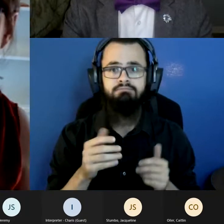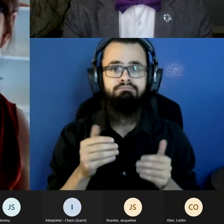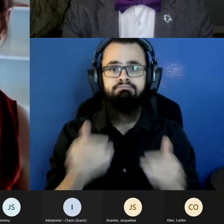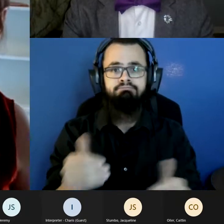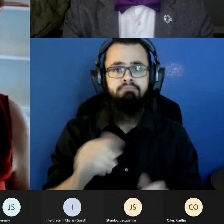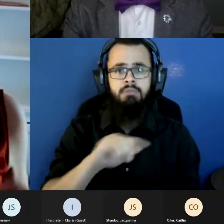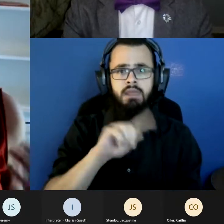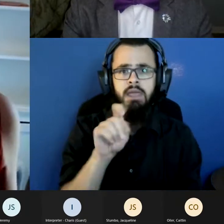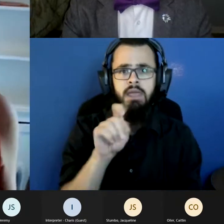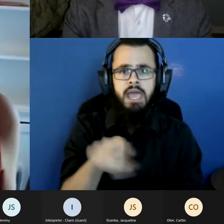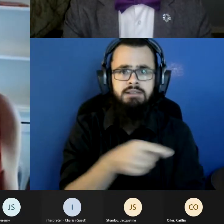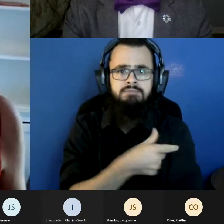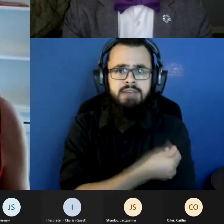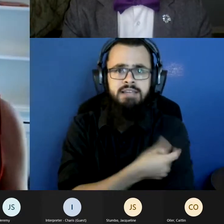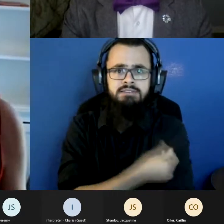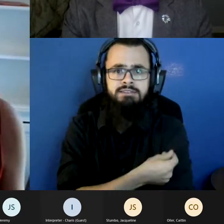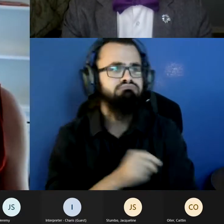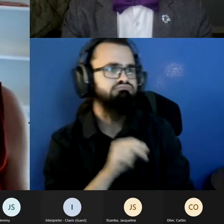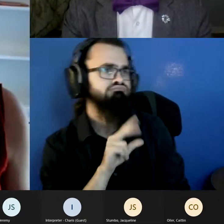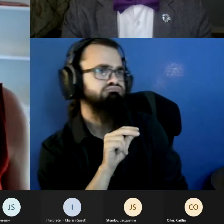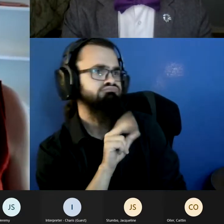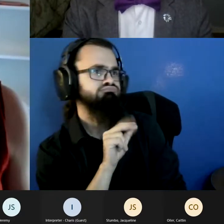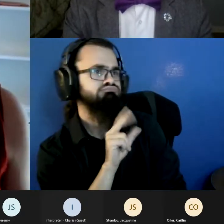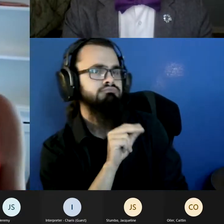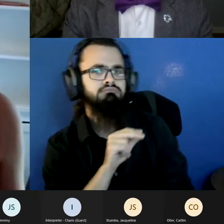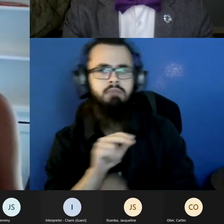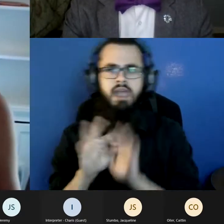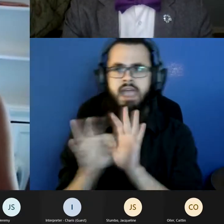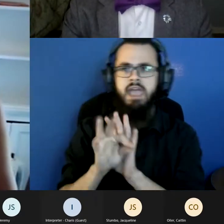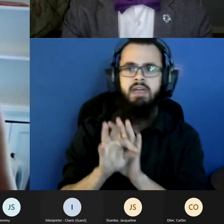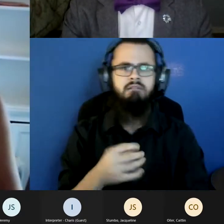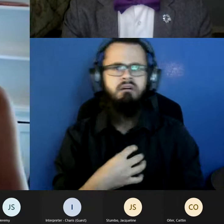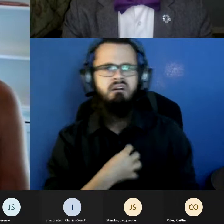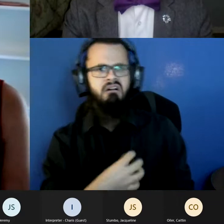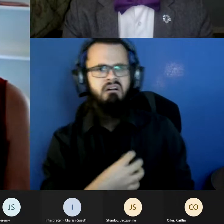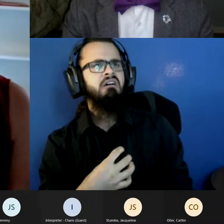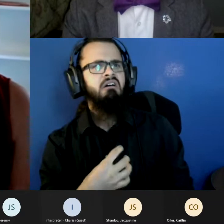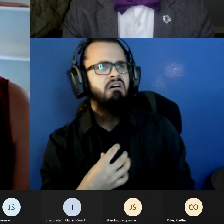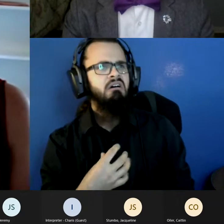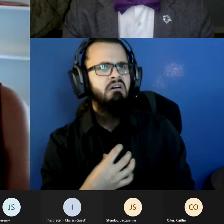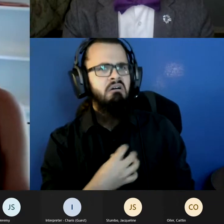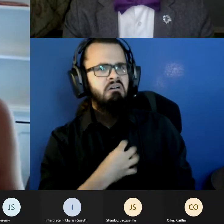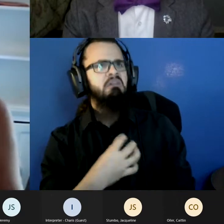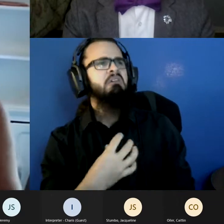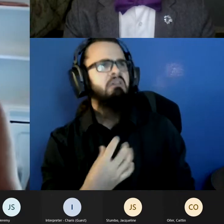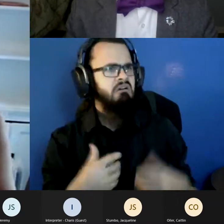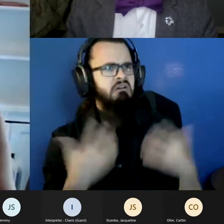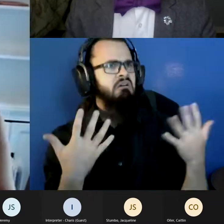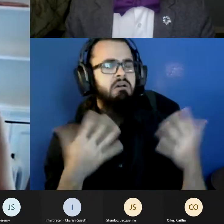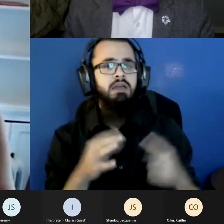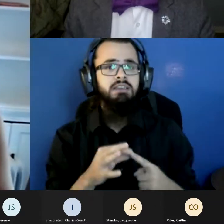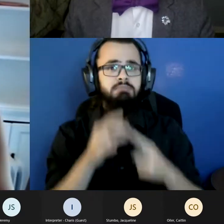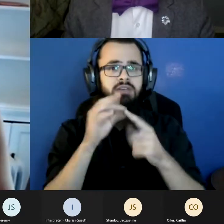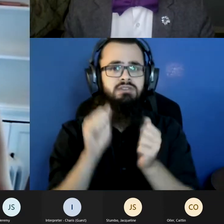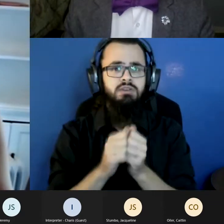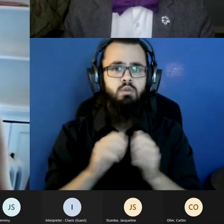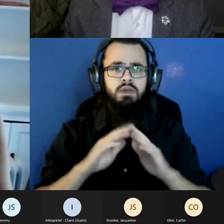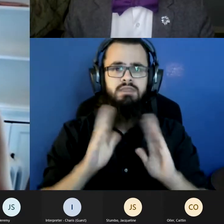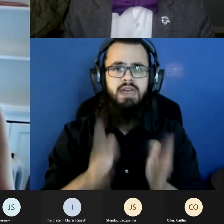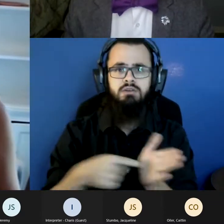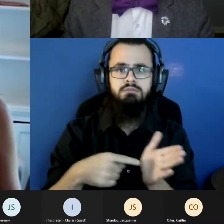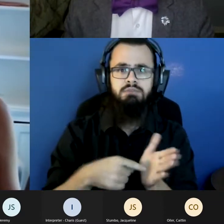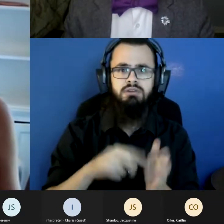around vaccine, and then particularly once House Bill 244 goes into effect on October